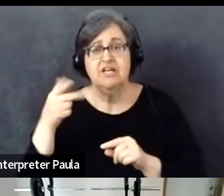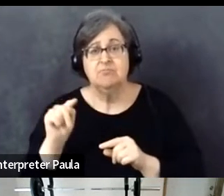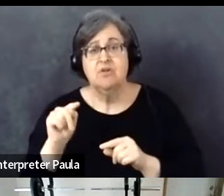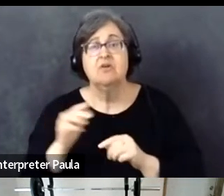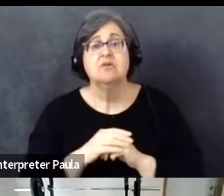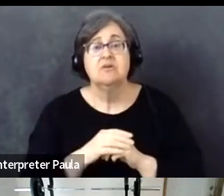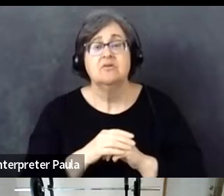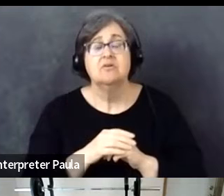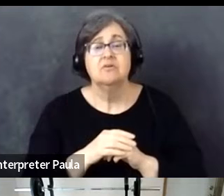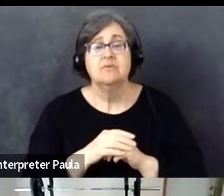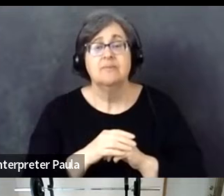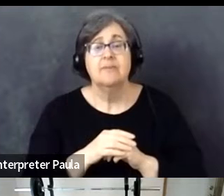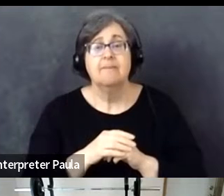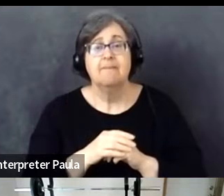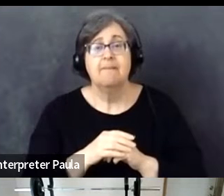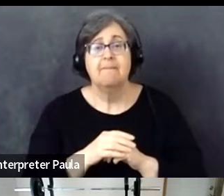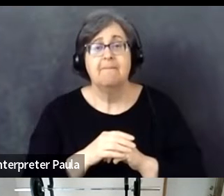for